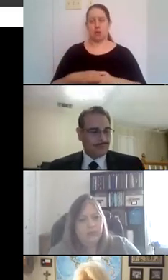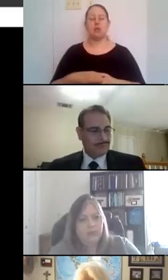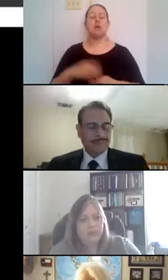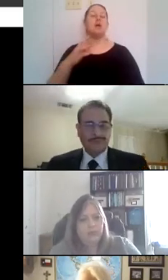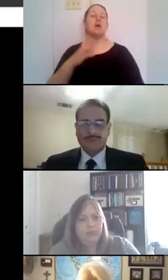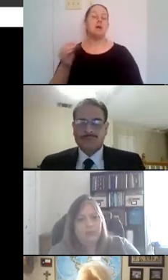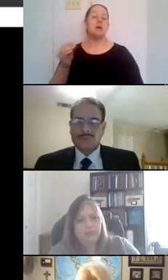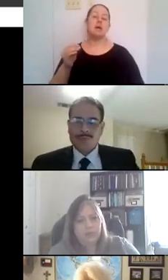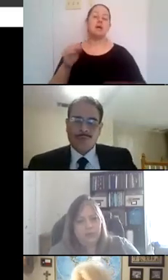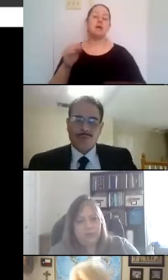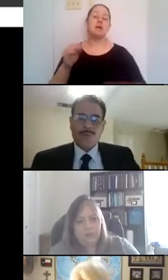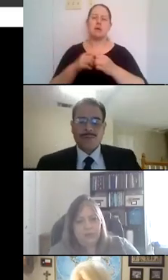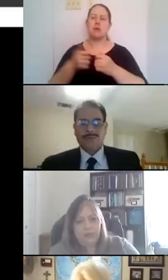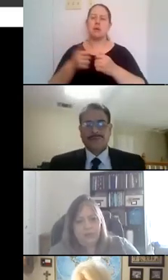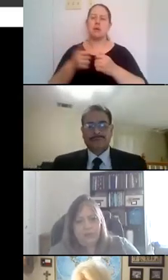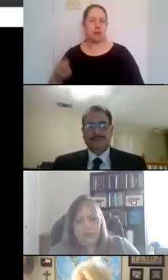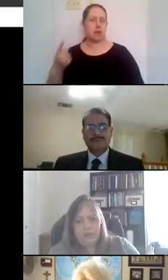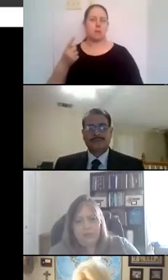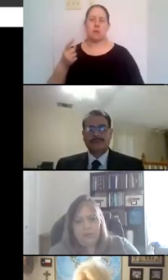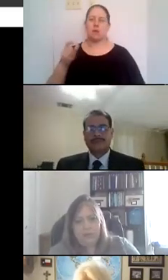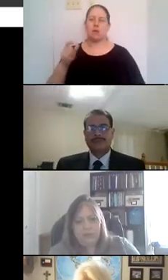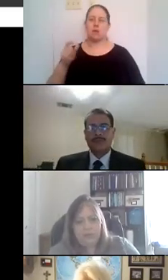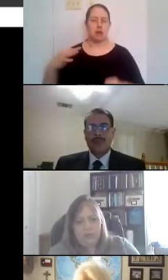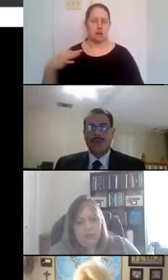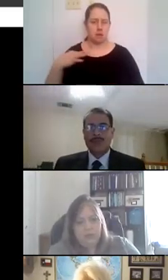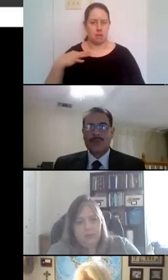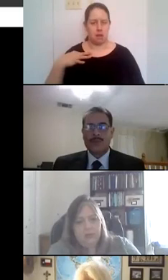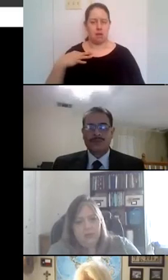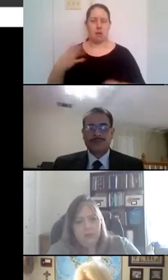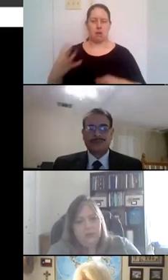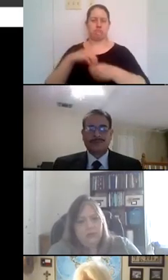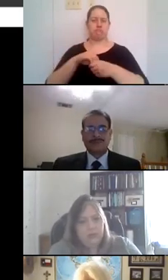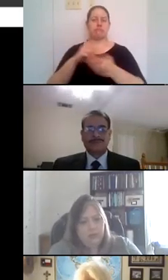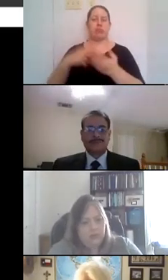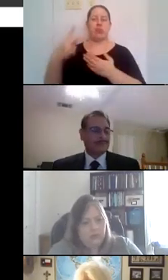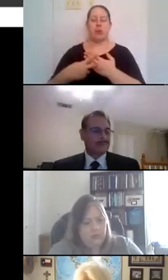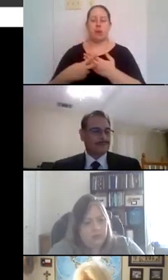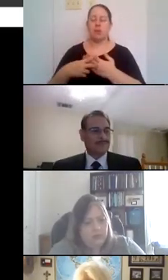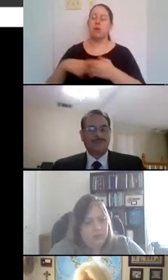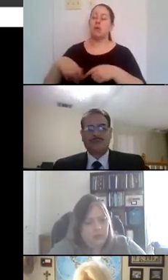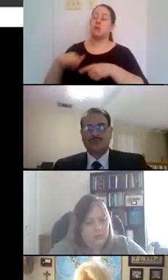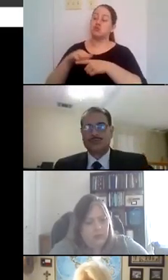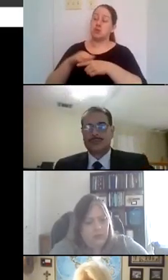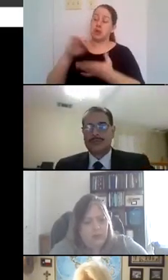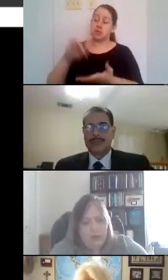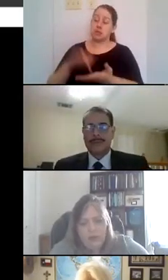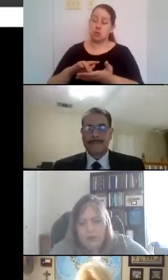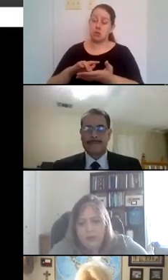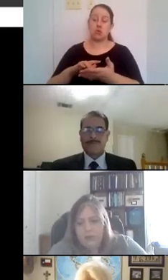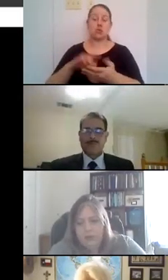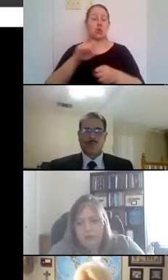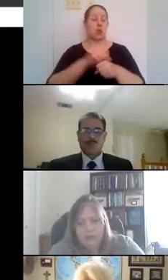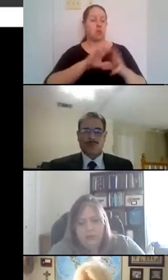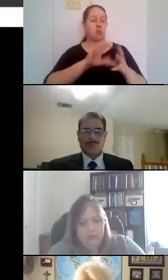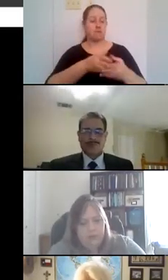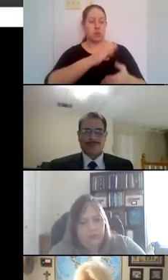and how anyone can apply to be a part of these programs. The training centers, the workforce boards, we are very grateful